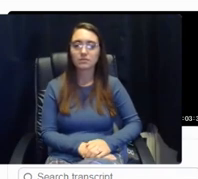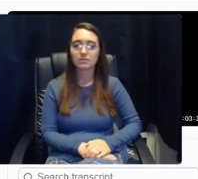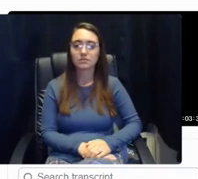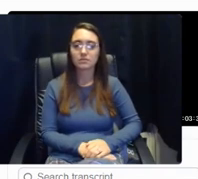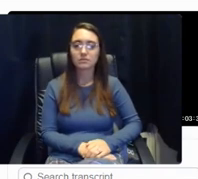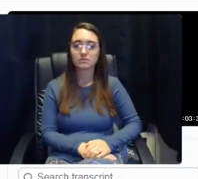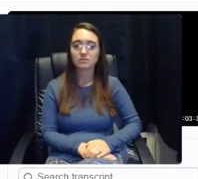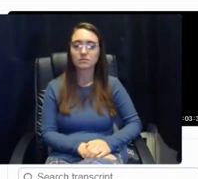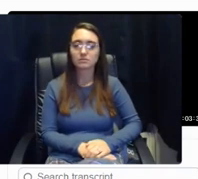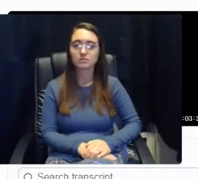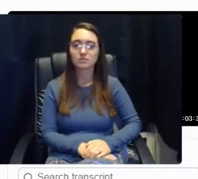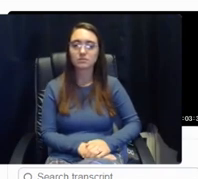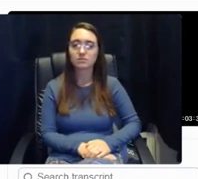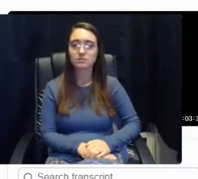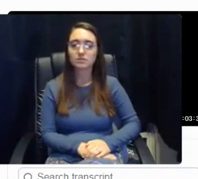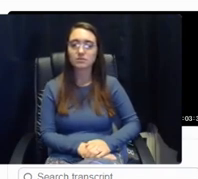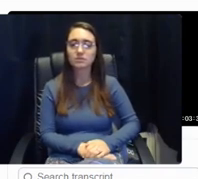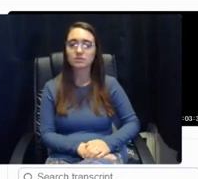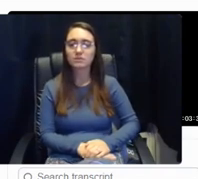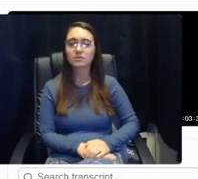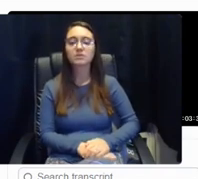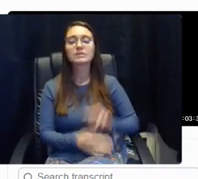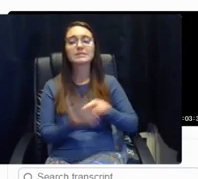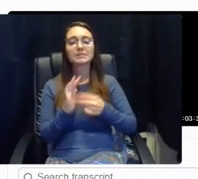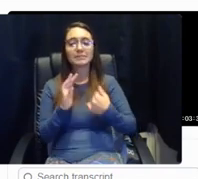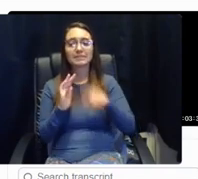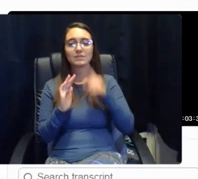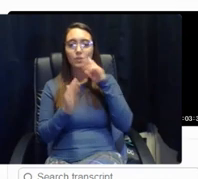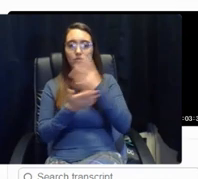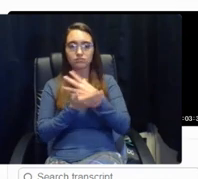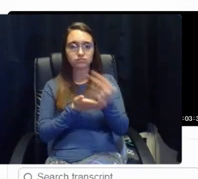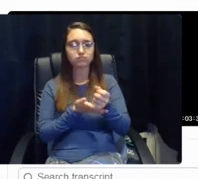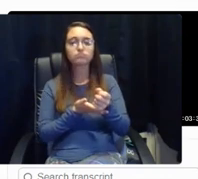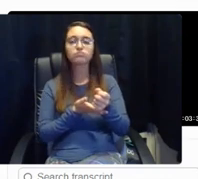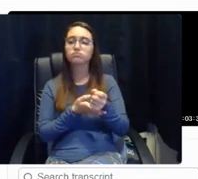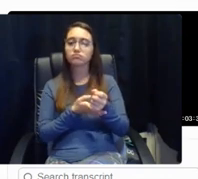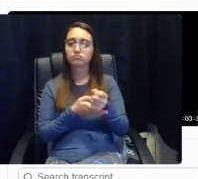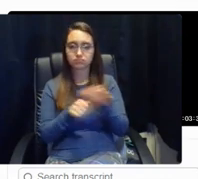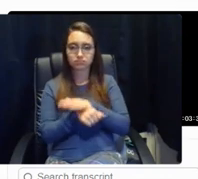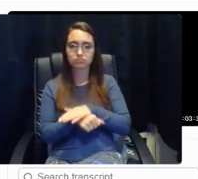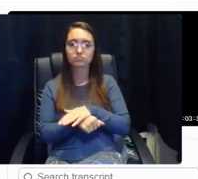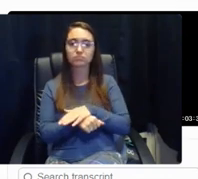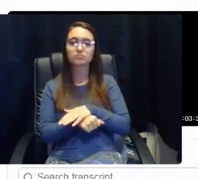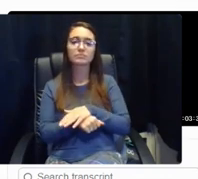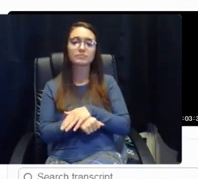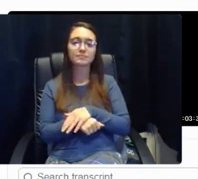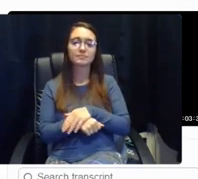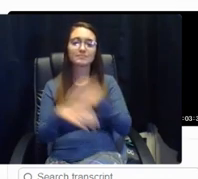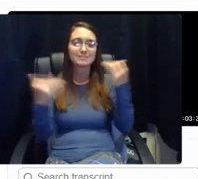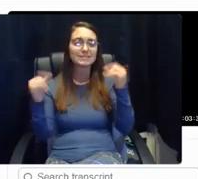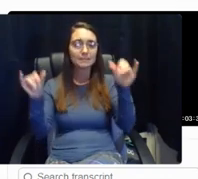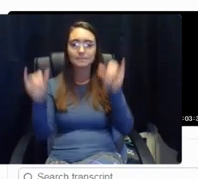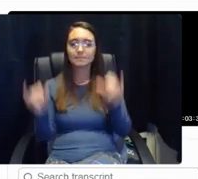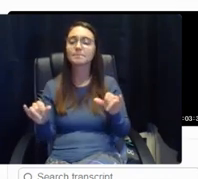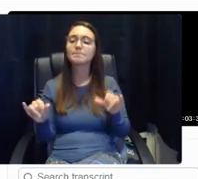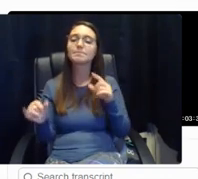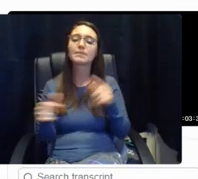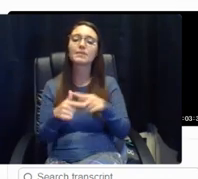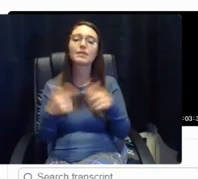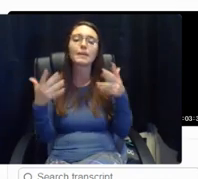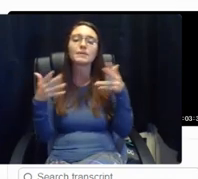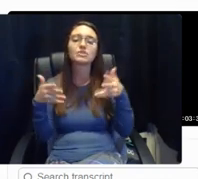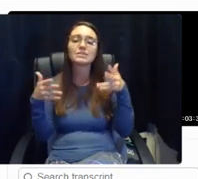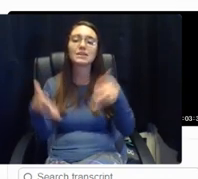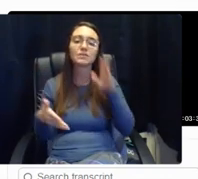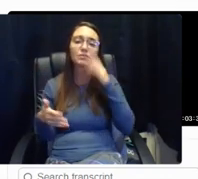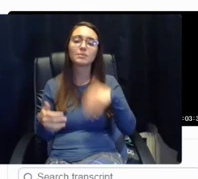meaning is you will use up completely, exactly right here, use up completely, and how much leftover will be